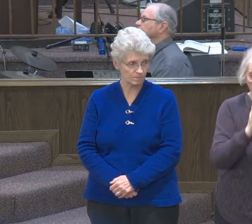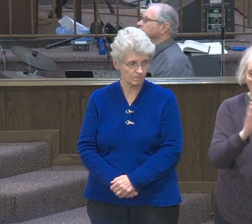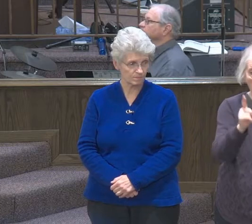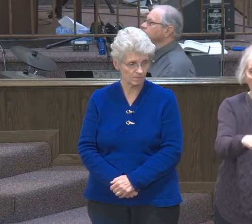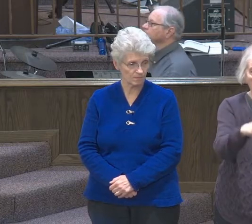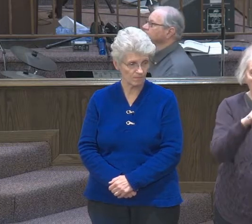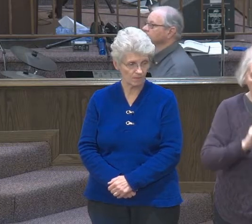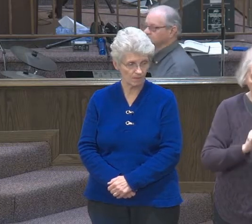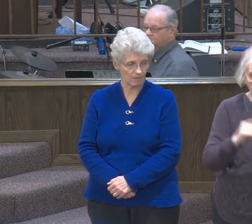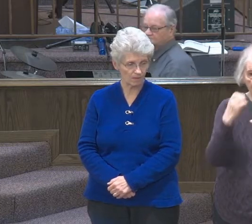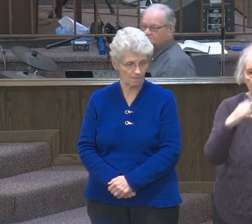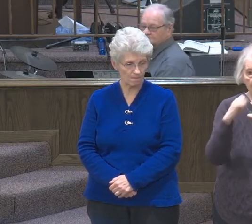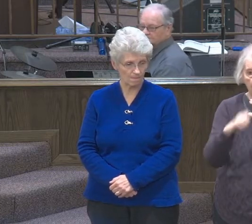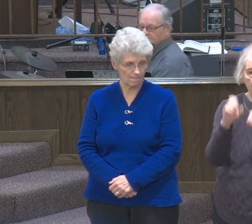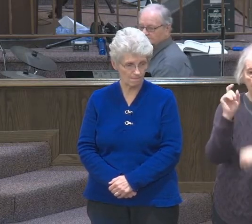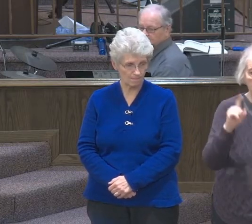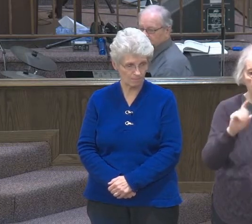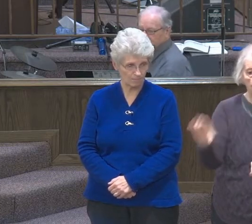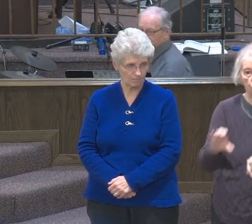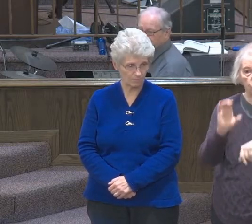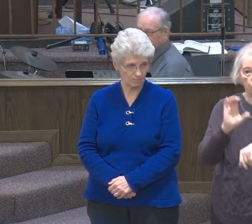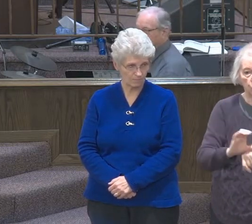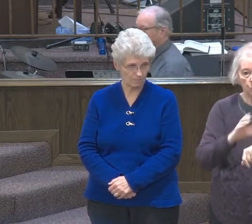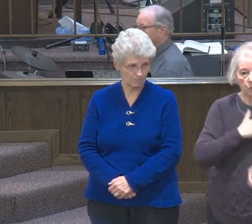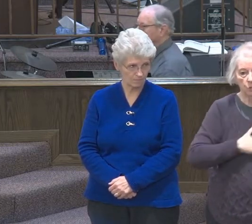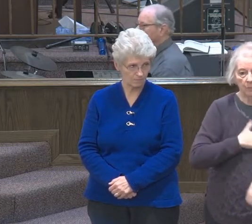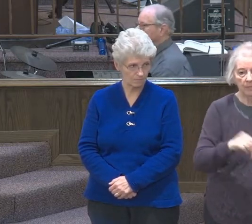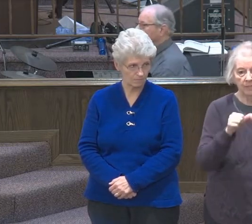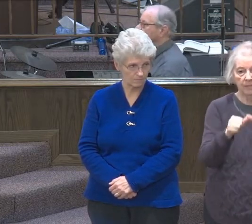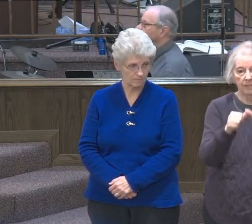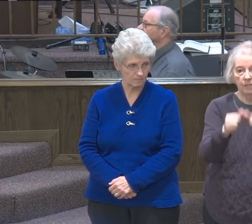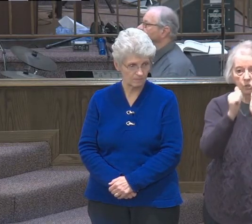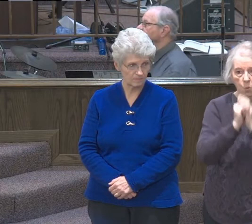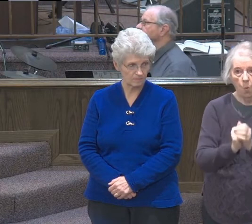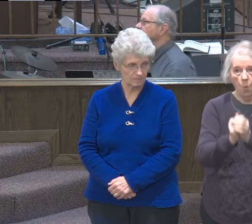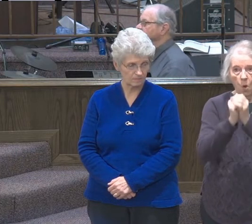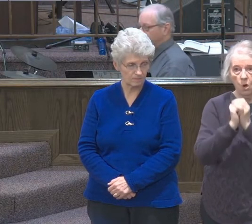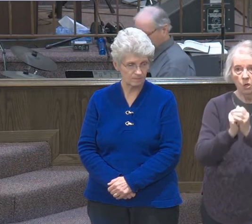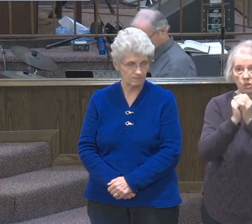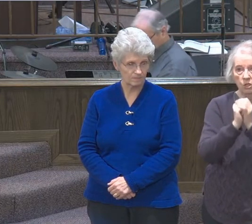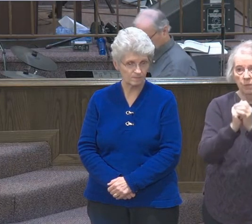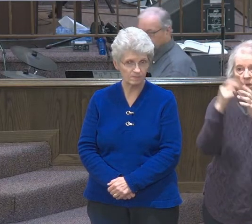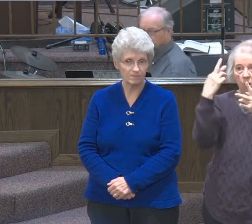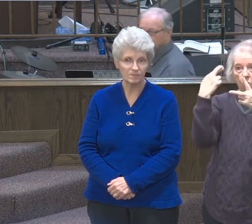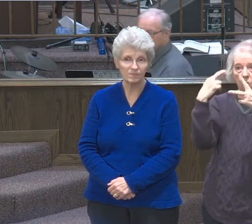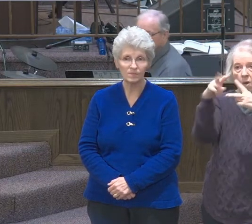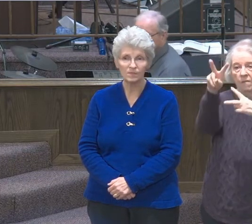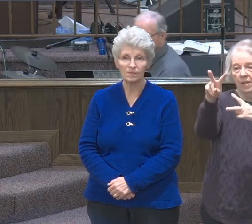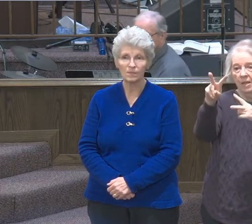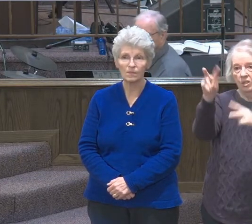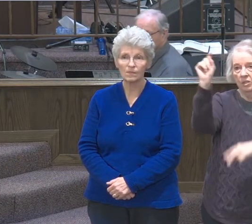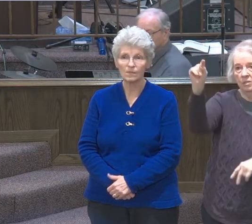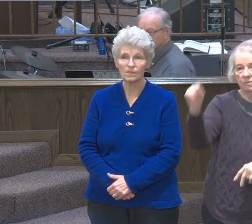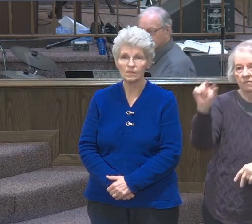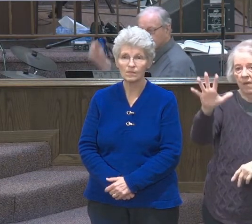on our weekly list. Please continue to worship with us. Revelations 5:18